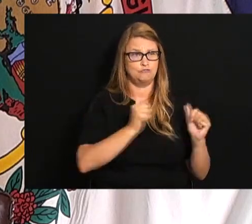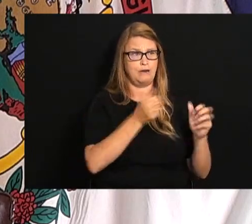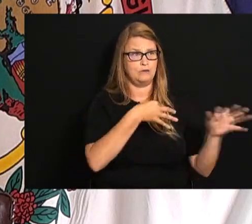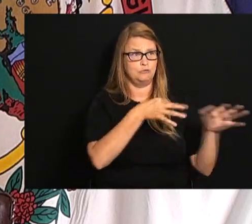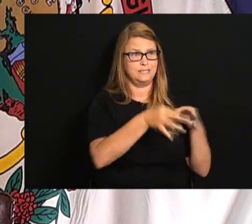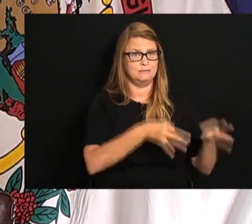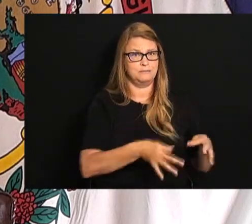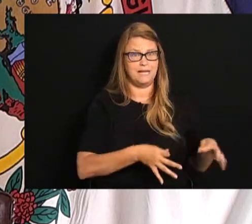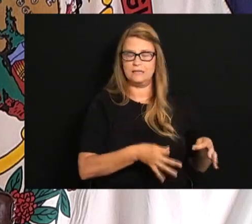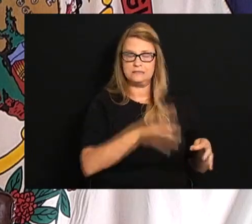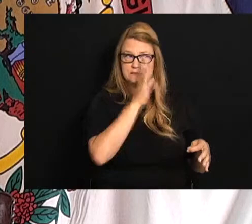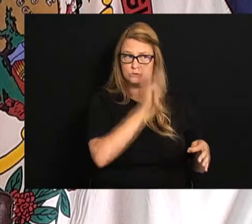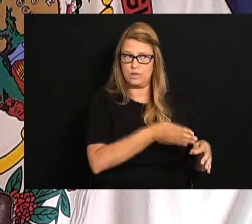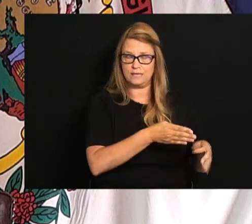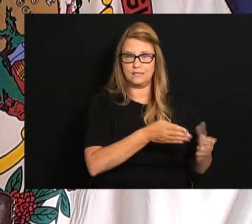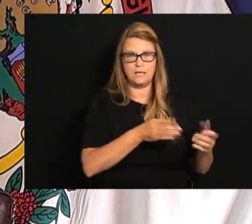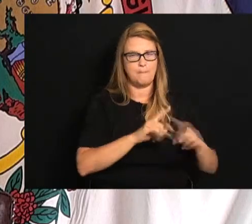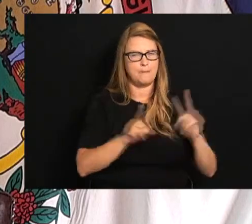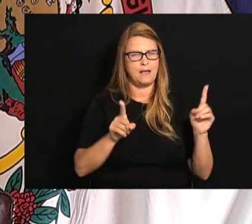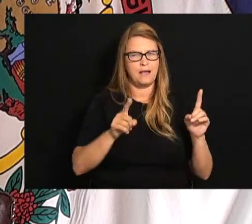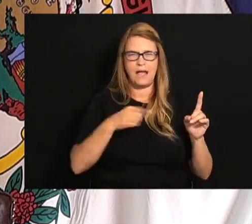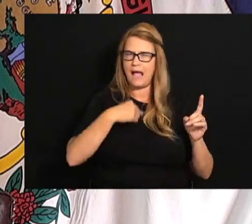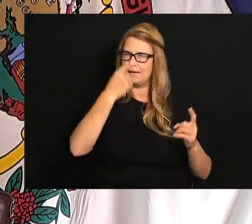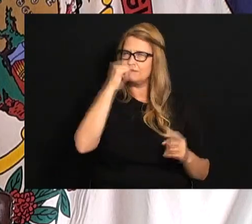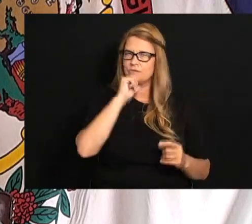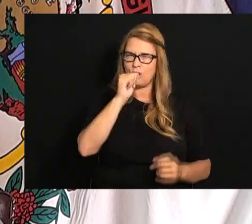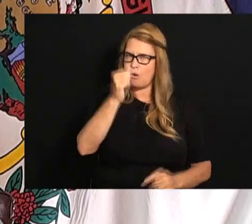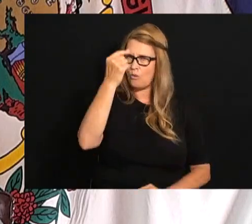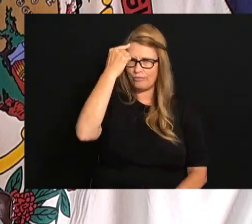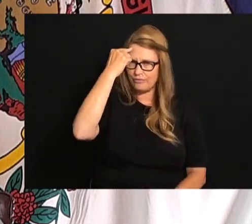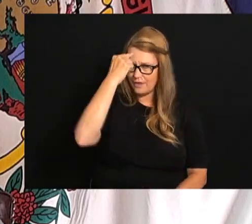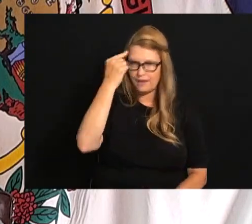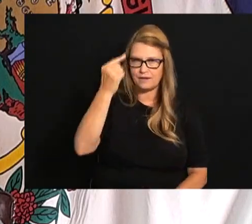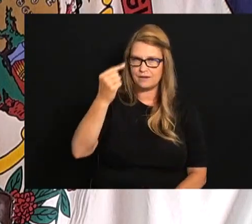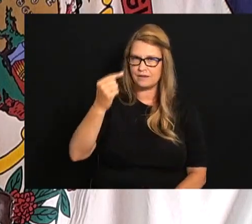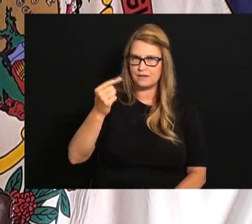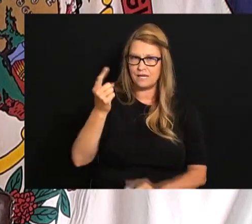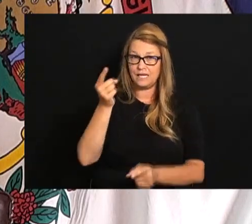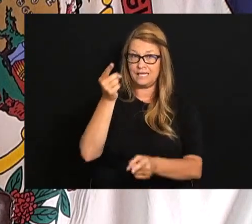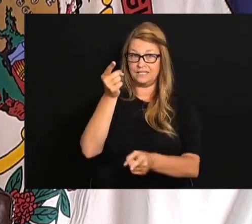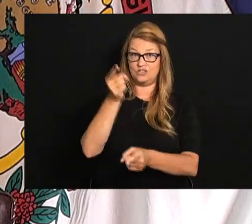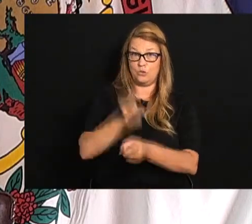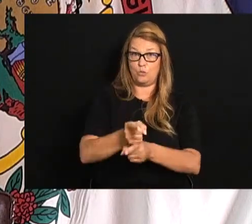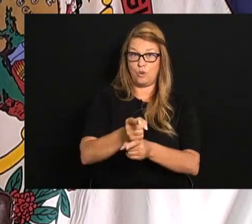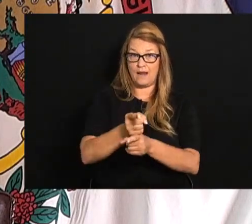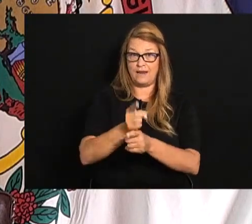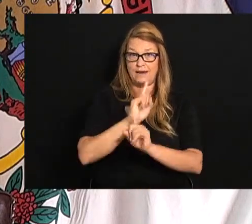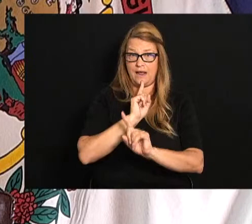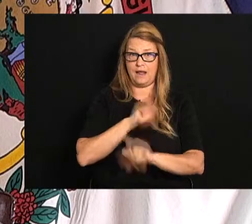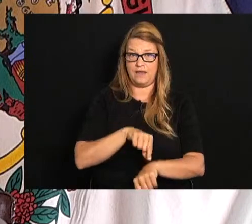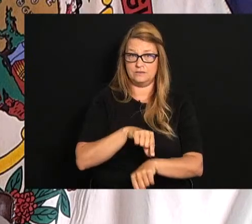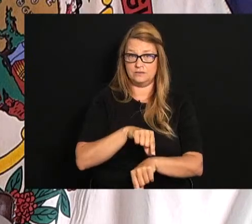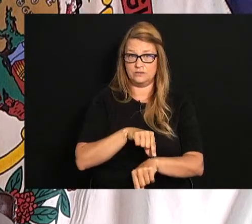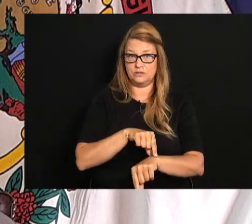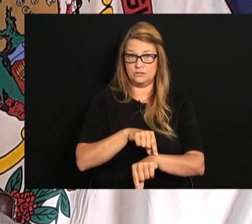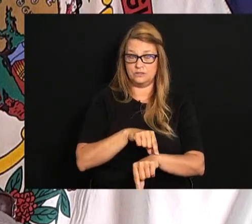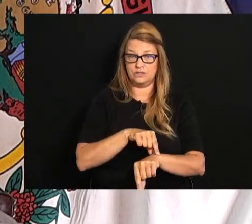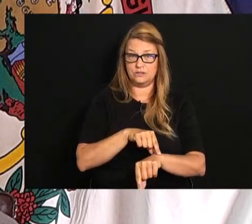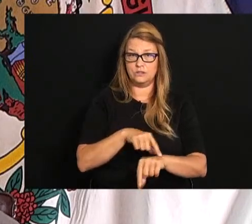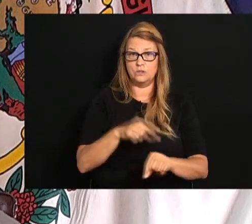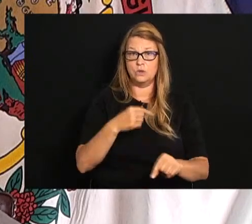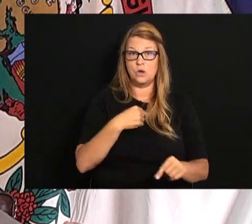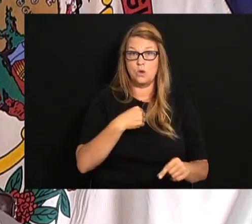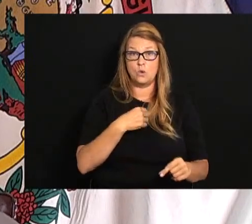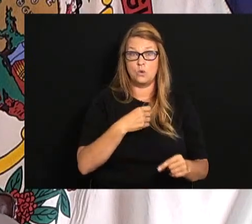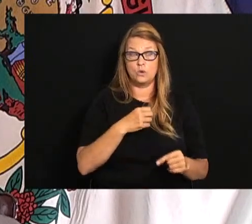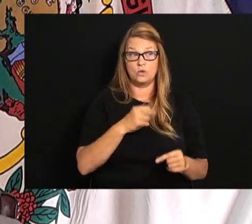be. I don't think that it is the right thing to do. But when it went